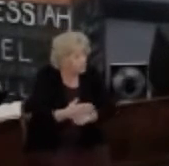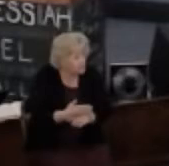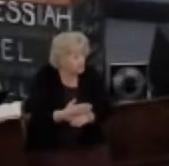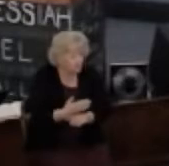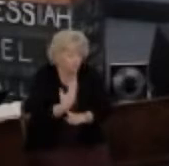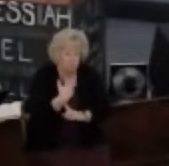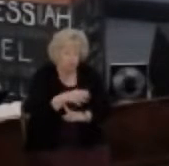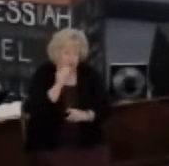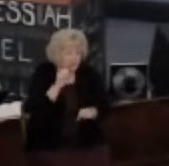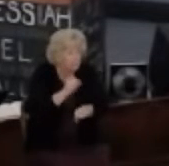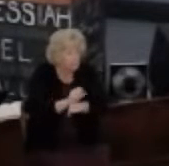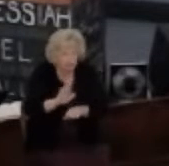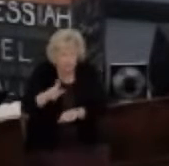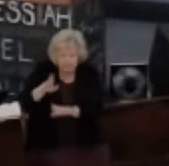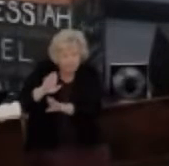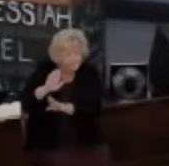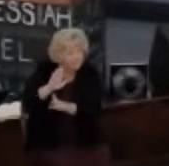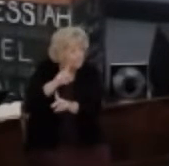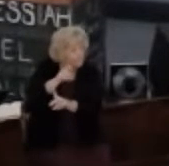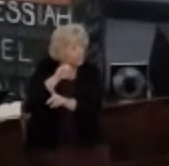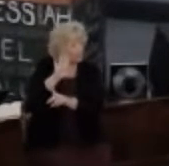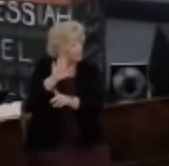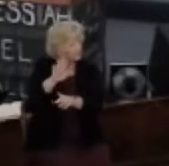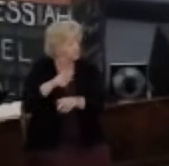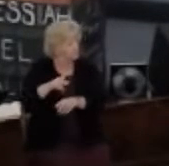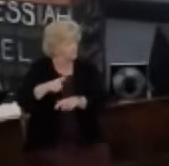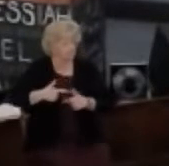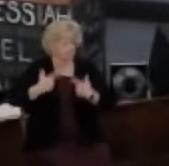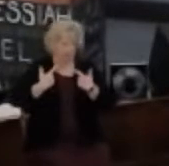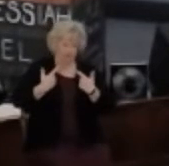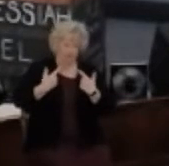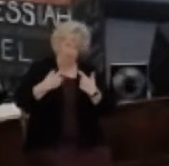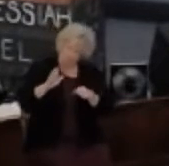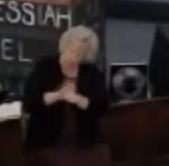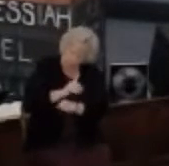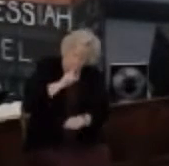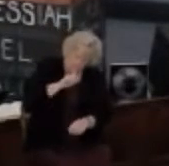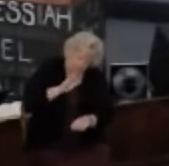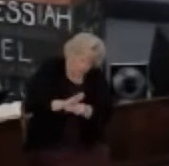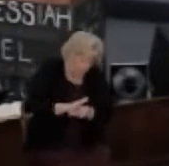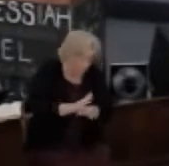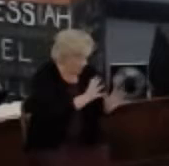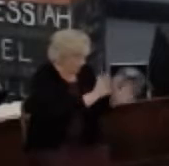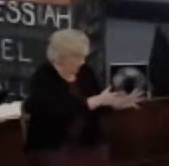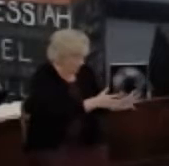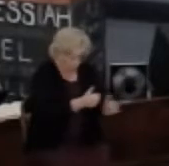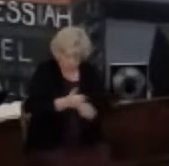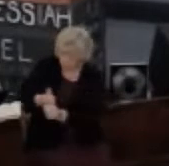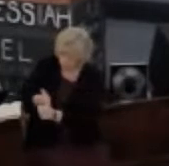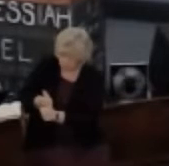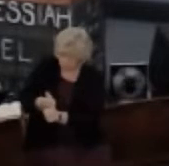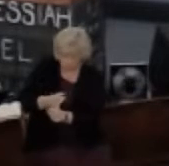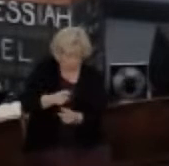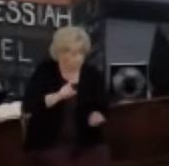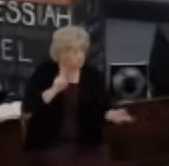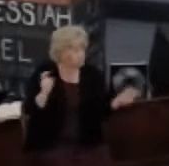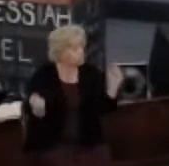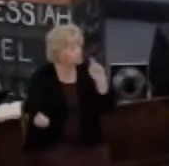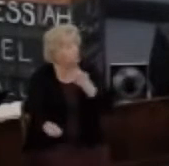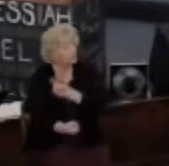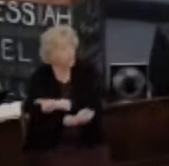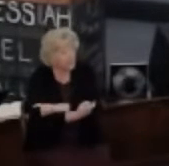Peter. The step towards total commitment that we see from Peter are